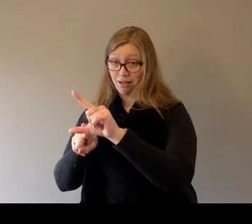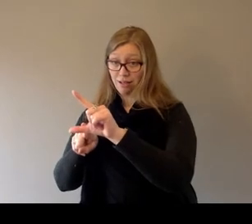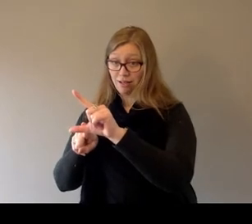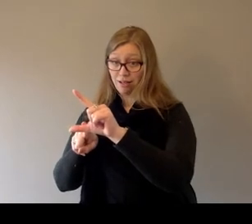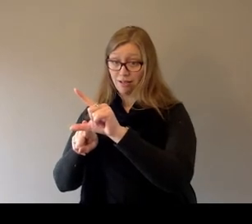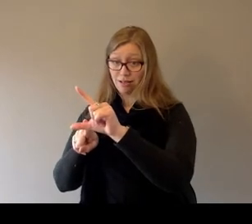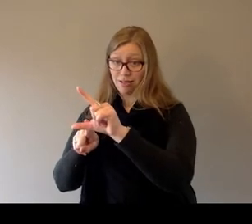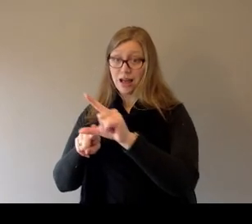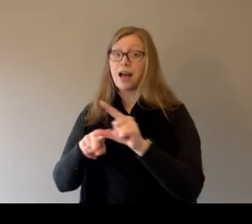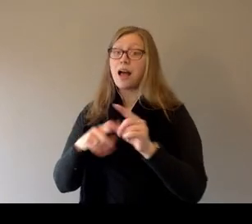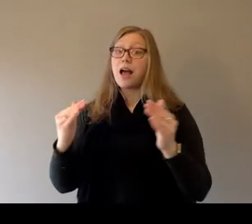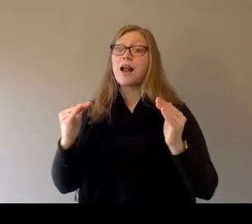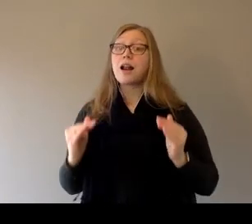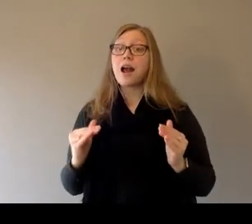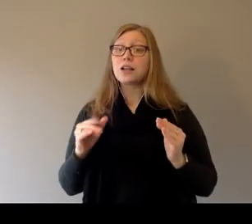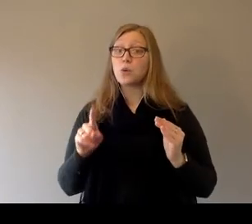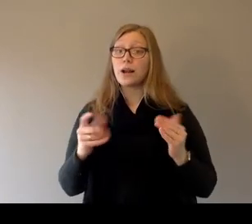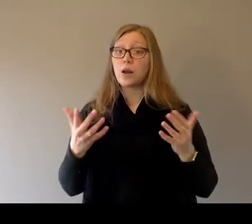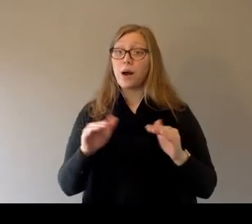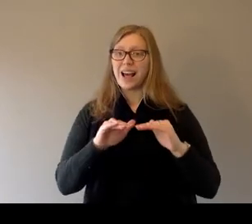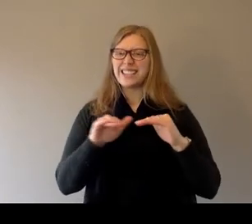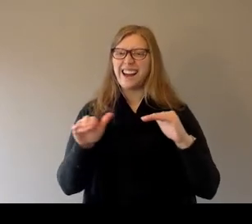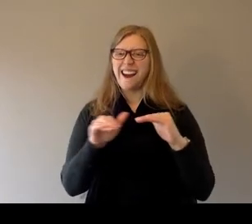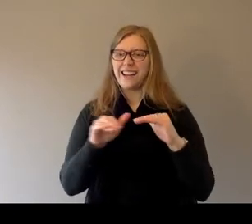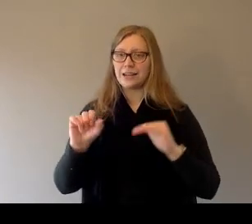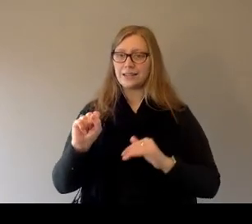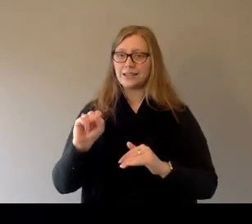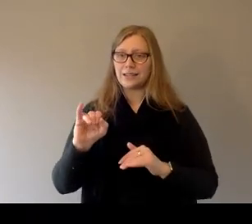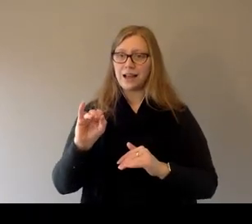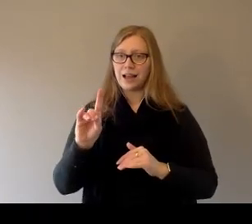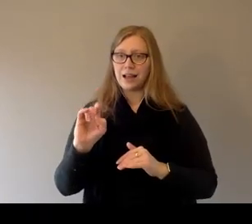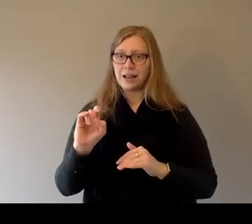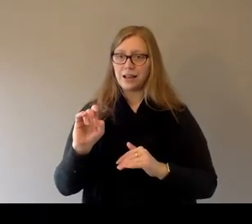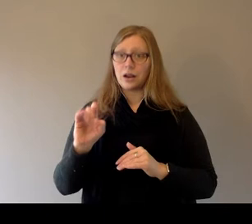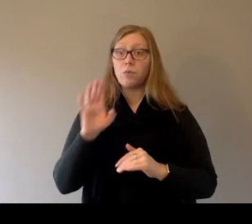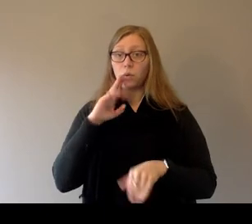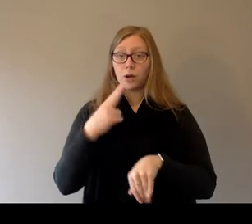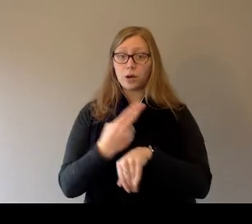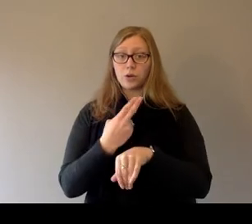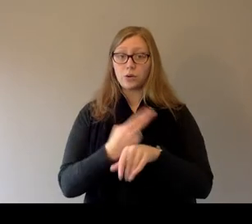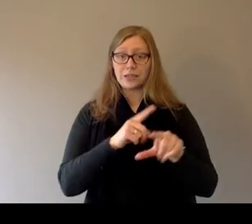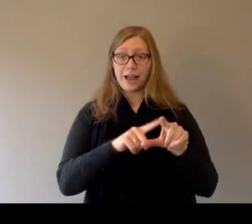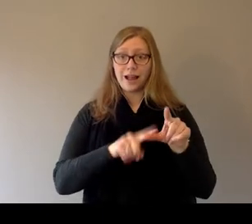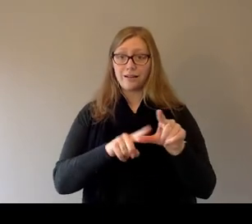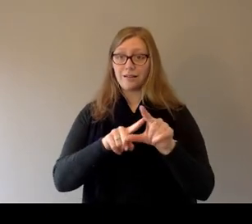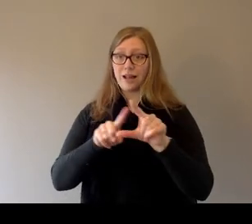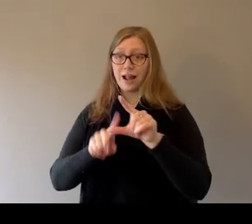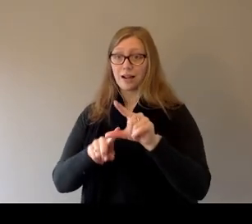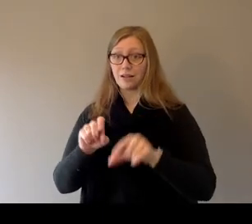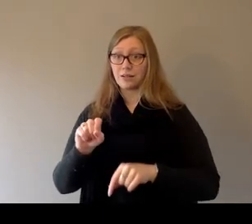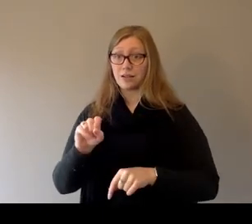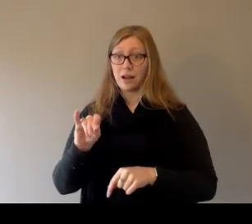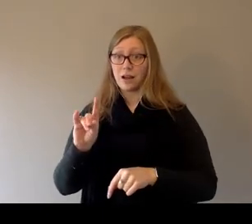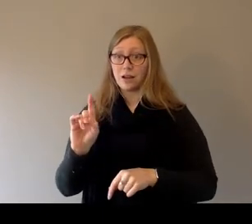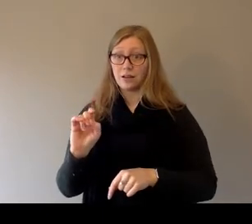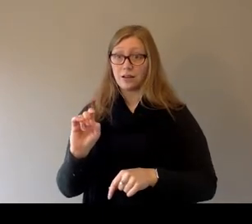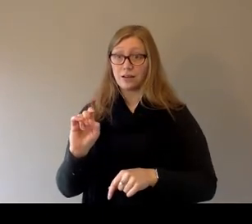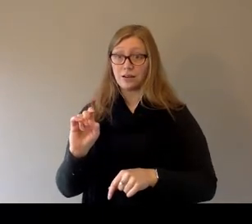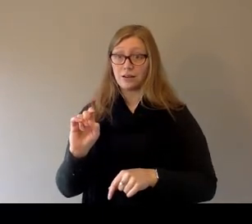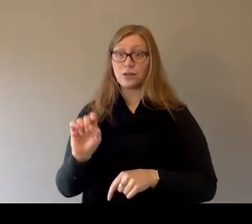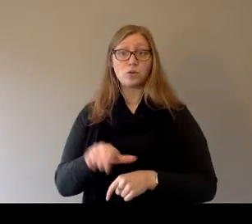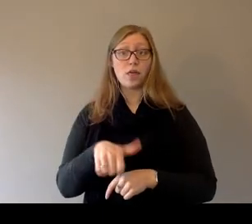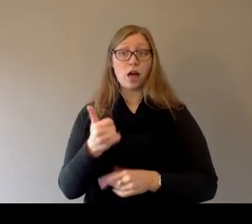and the next thing we need is the side here. So we're going to use angle, side. And so the other piece of